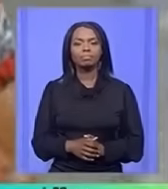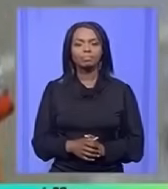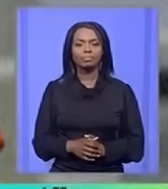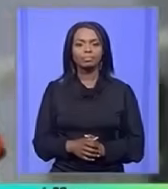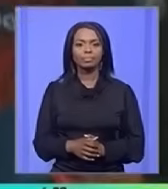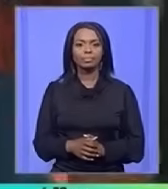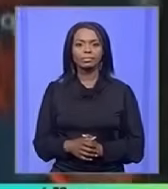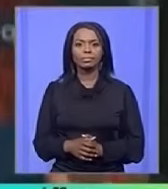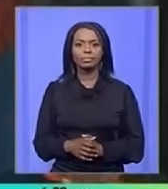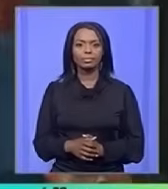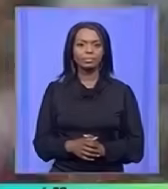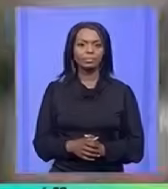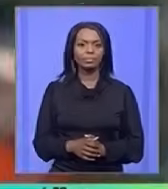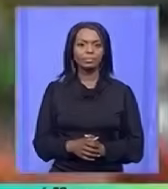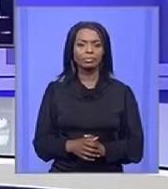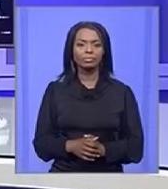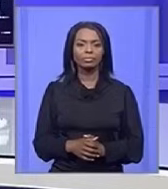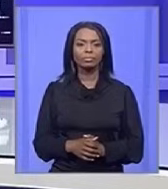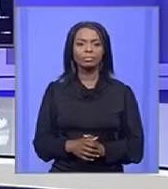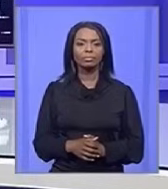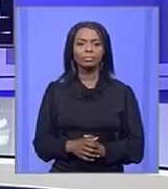ditaba tša SABC.